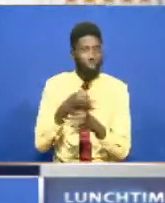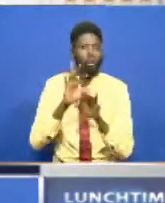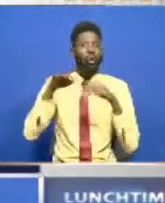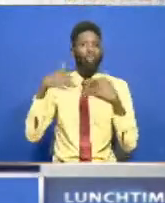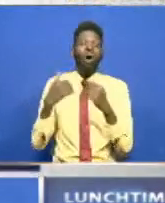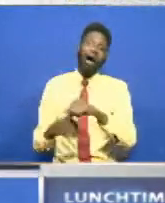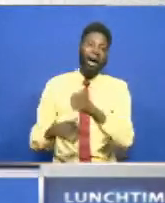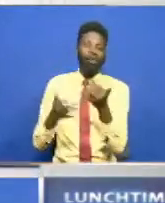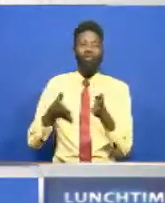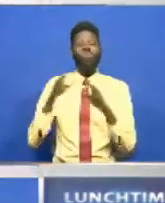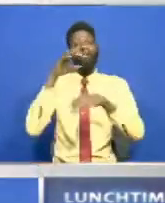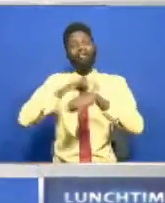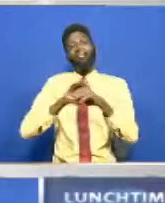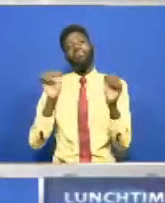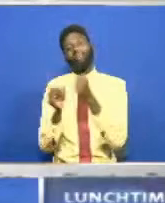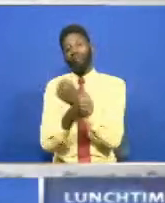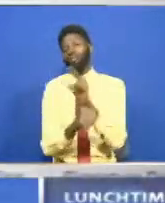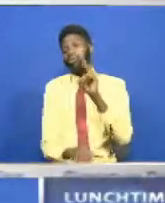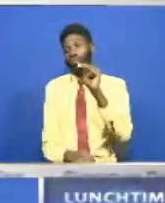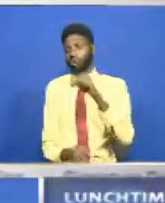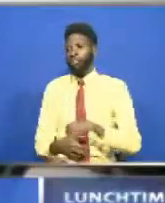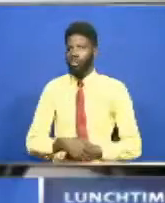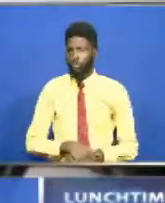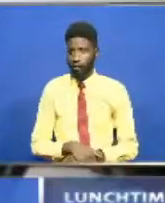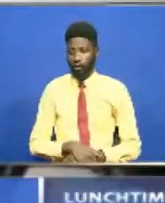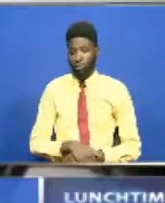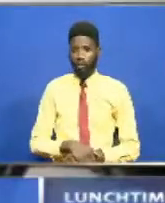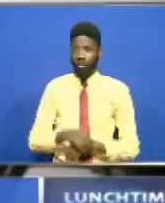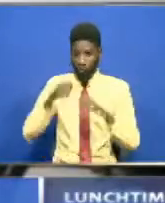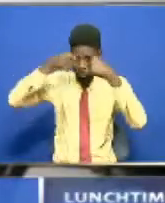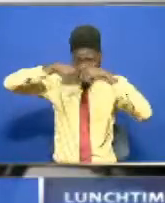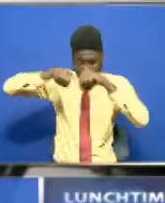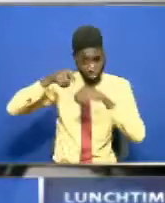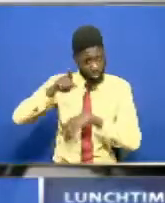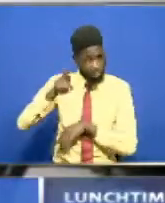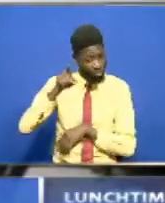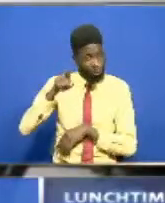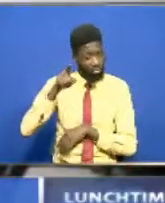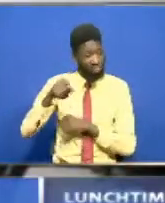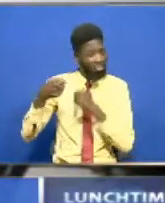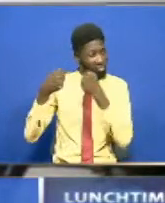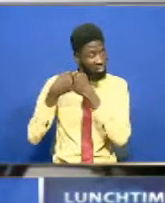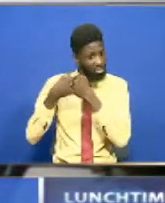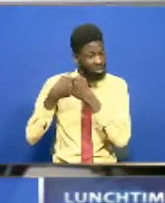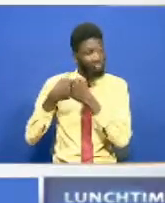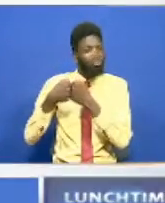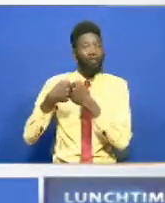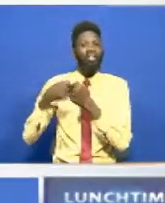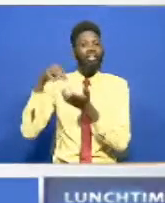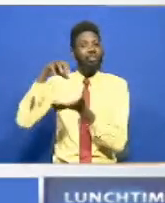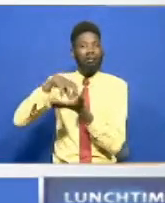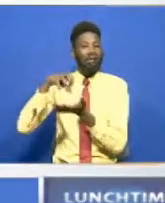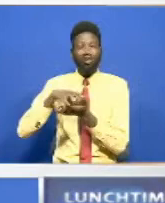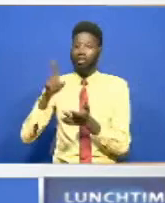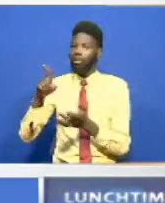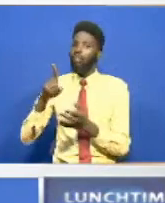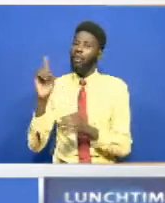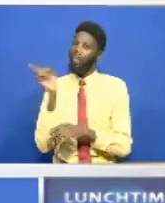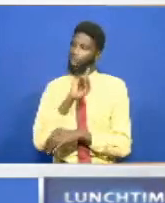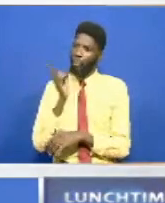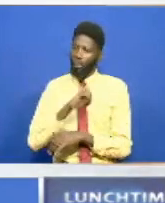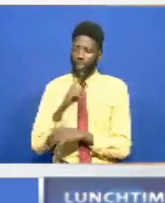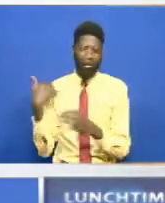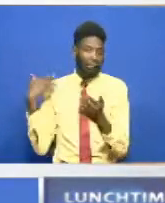find alternatives. Taking on a giant like Google will be one of the biggest competition cases in decades, but the case to decide if